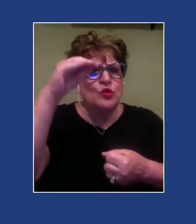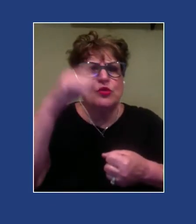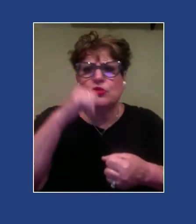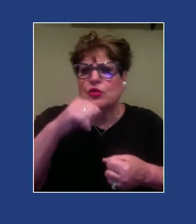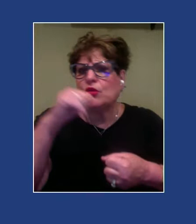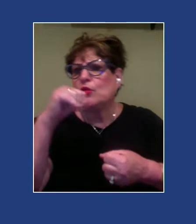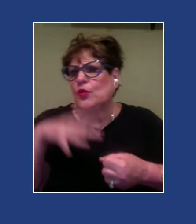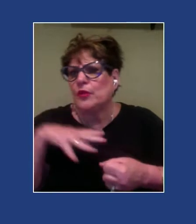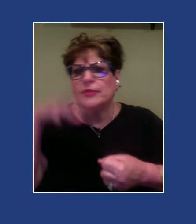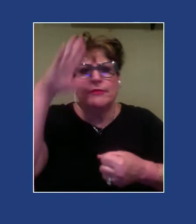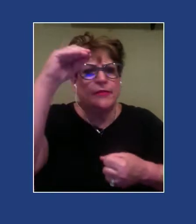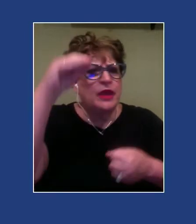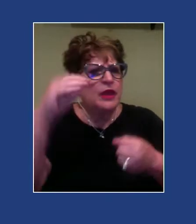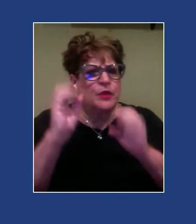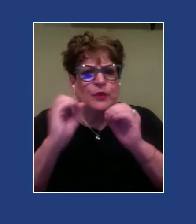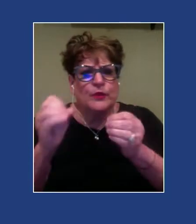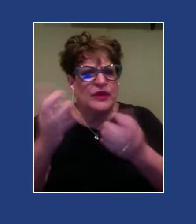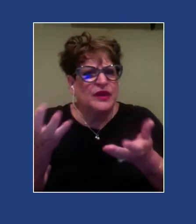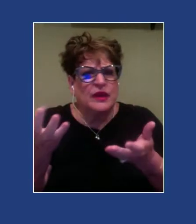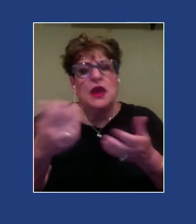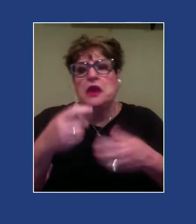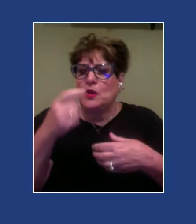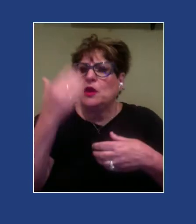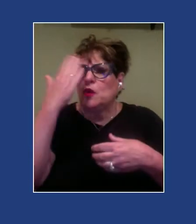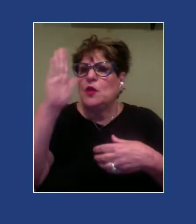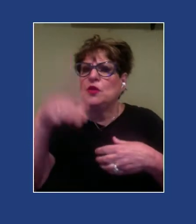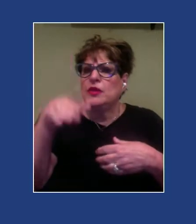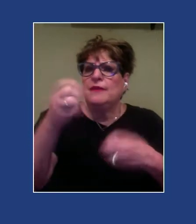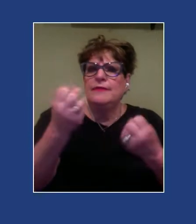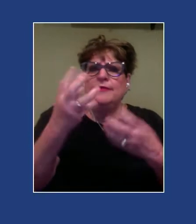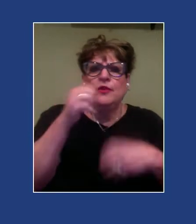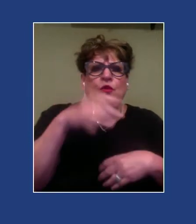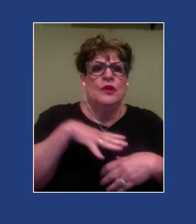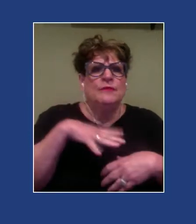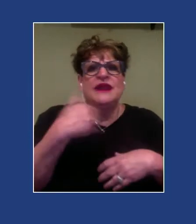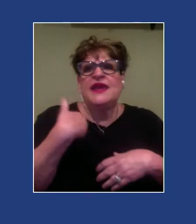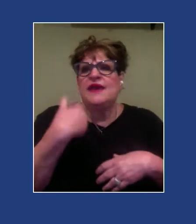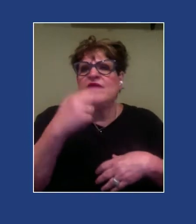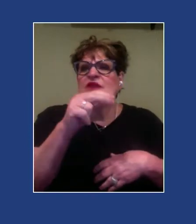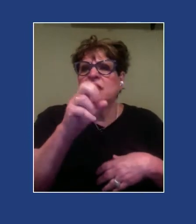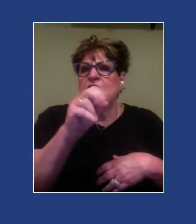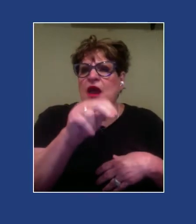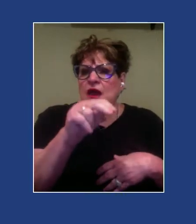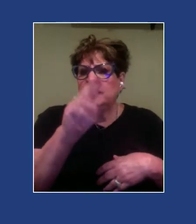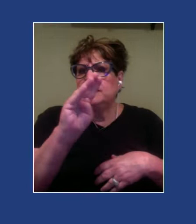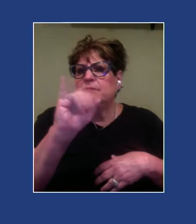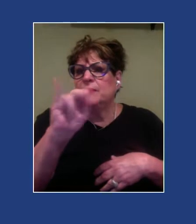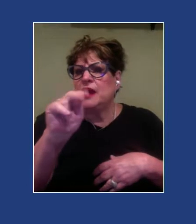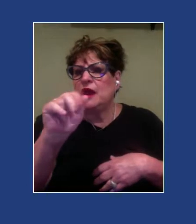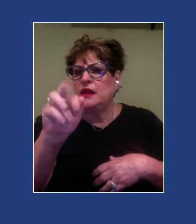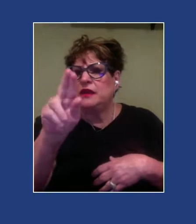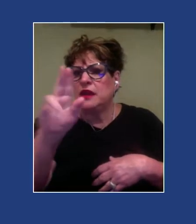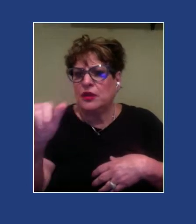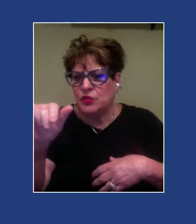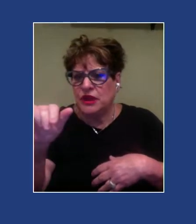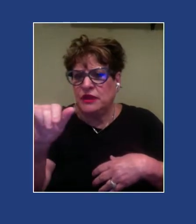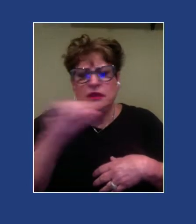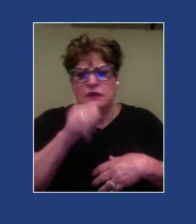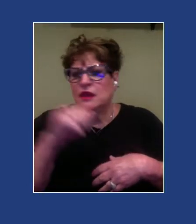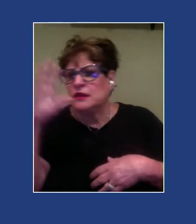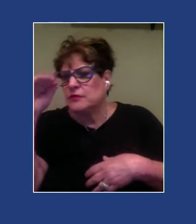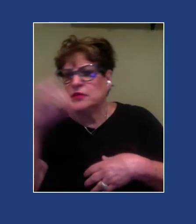So we increasingly acknowledge that many people have what we would refer to as a non-binary gender identity.